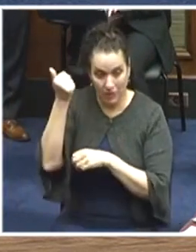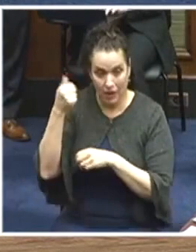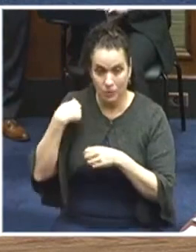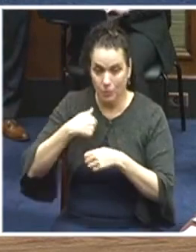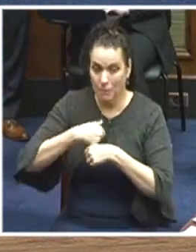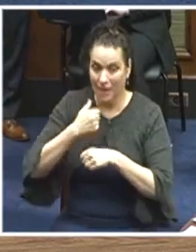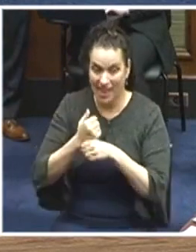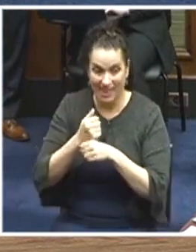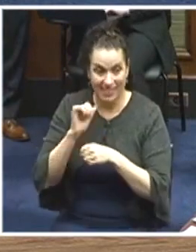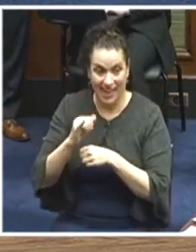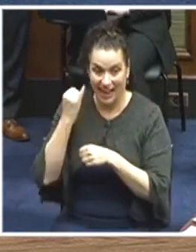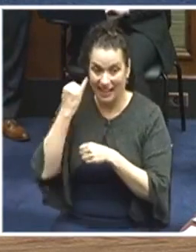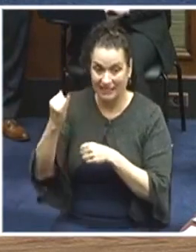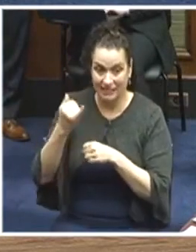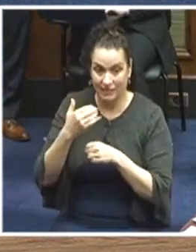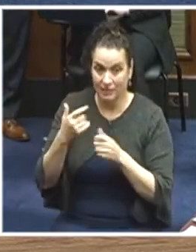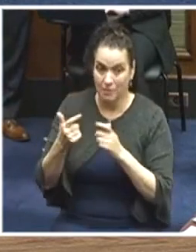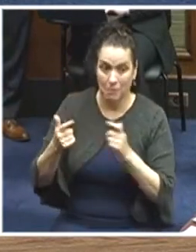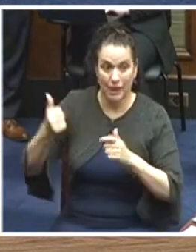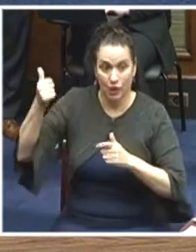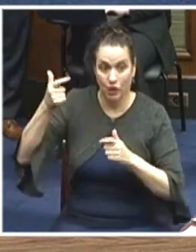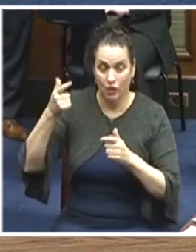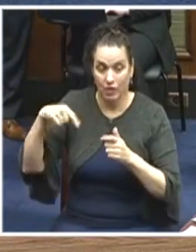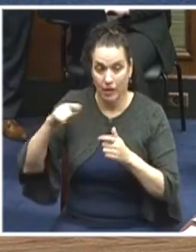bigger. They get worse.